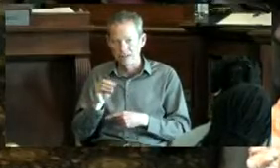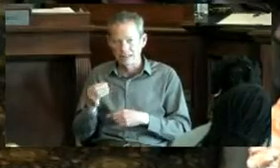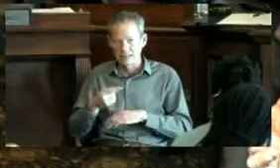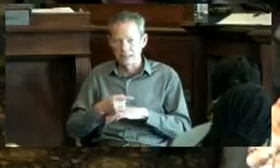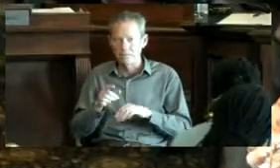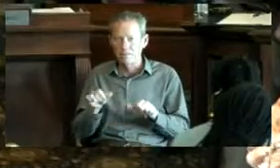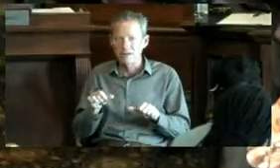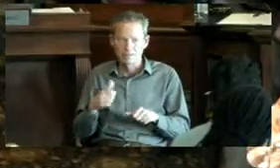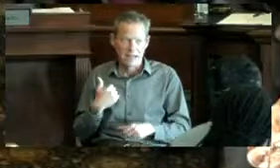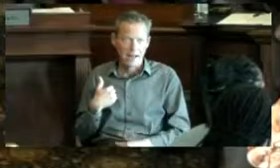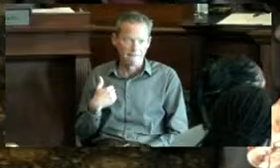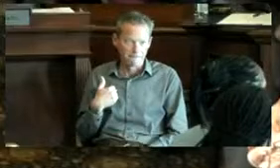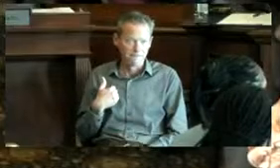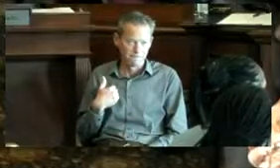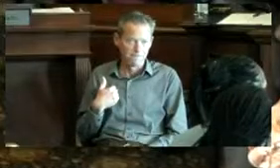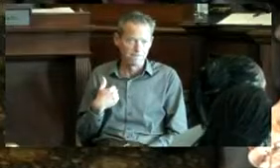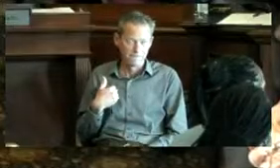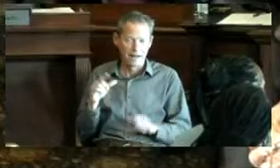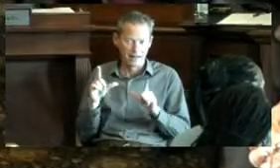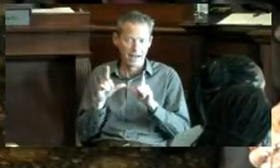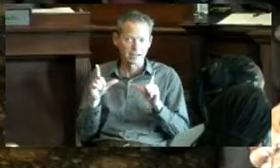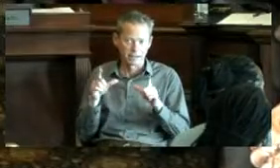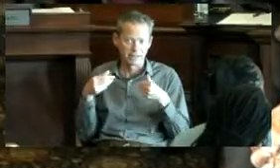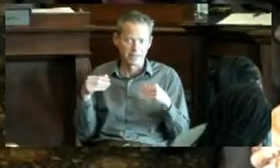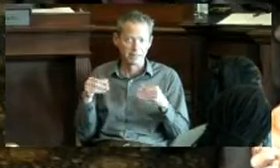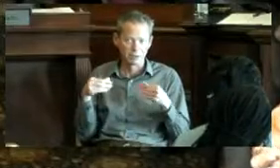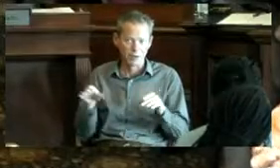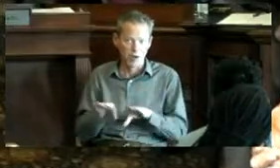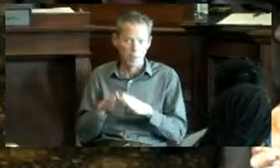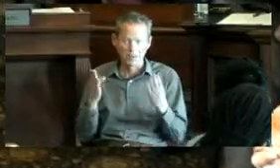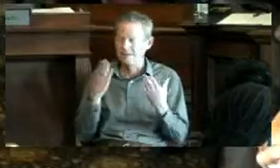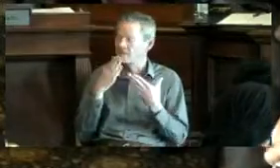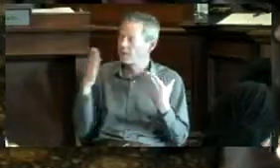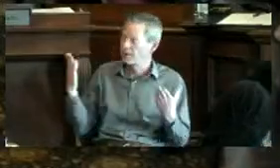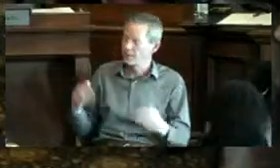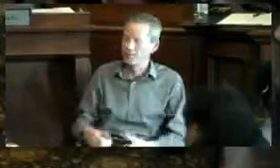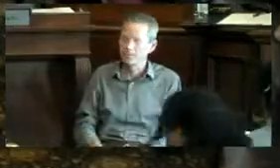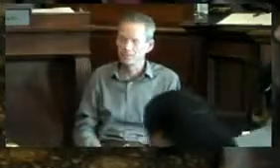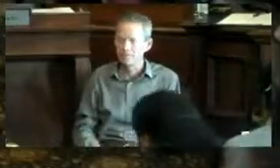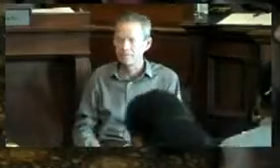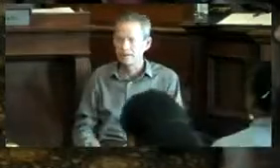we could possibly have a licensed dispensary opened up. So thank you.